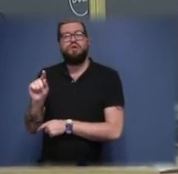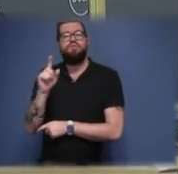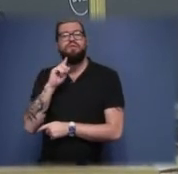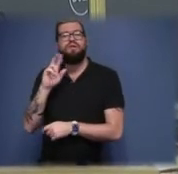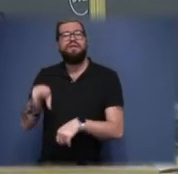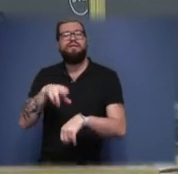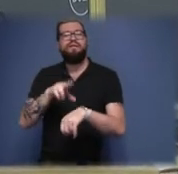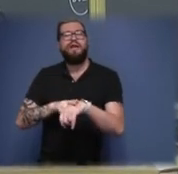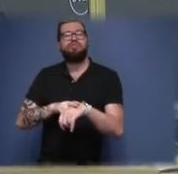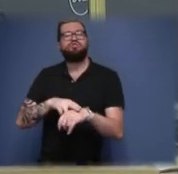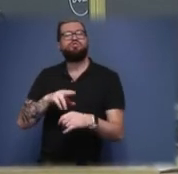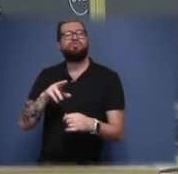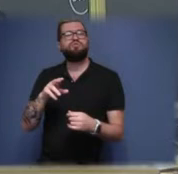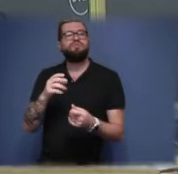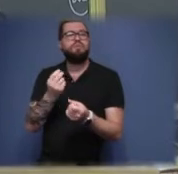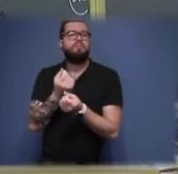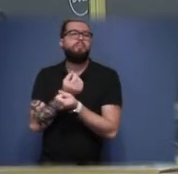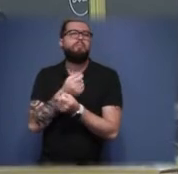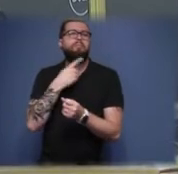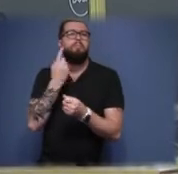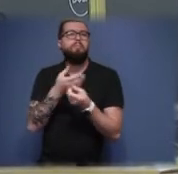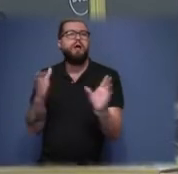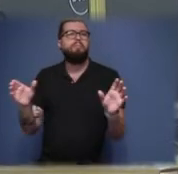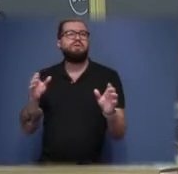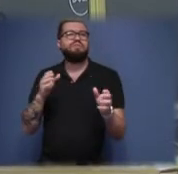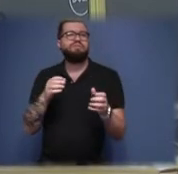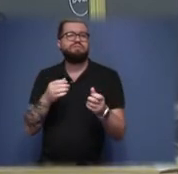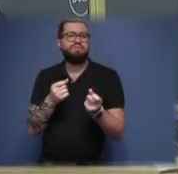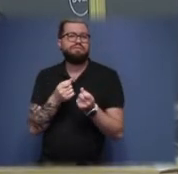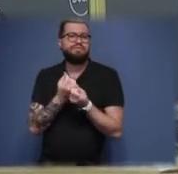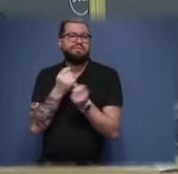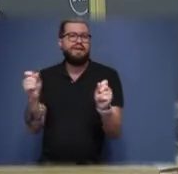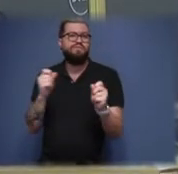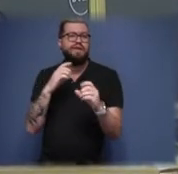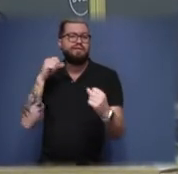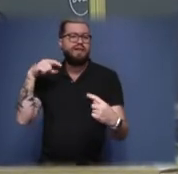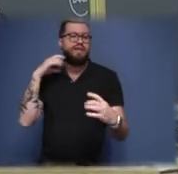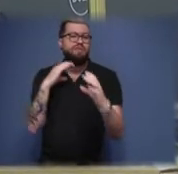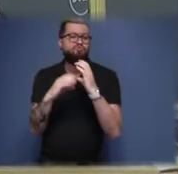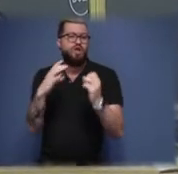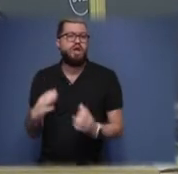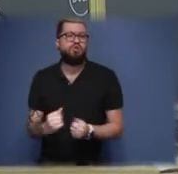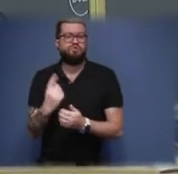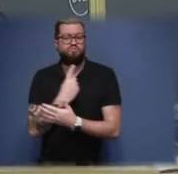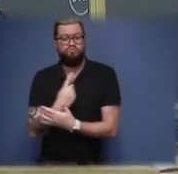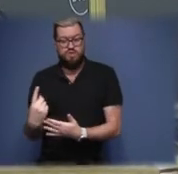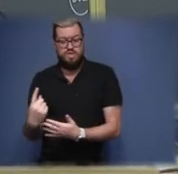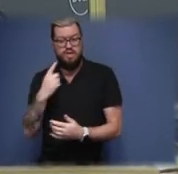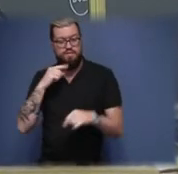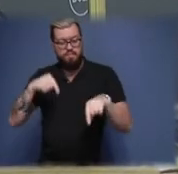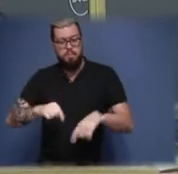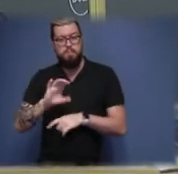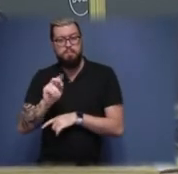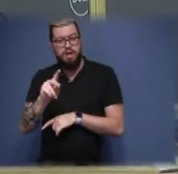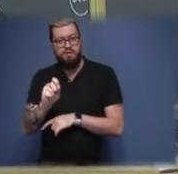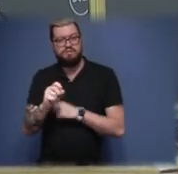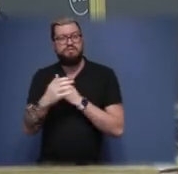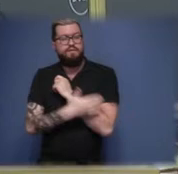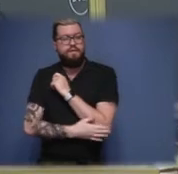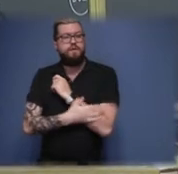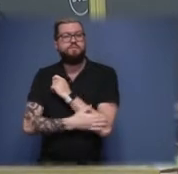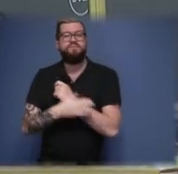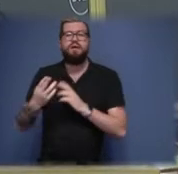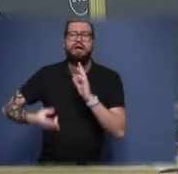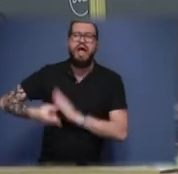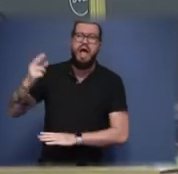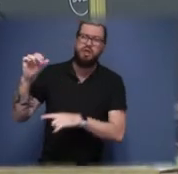Safety Telecommunications Week throughout Bucks County. In so doing, we honor the highly trained emergency communication